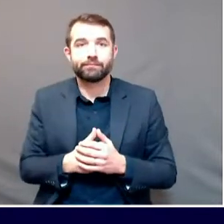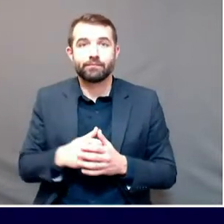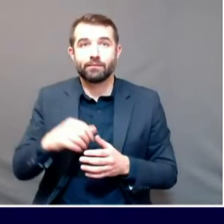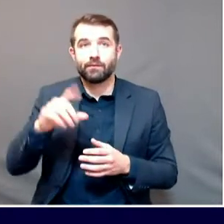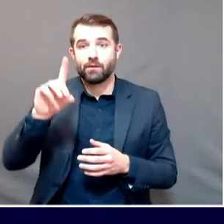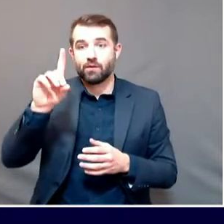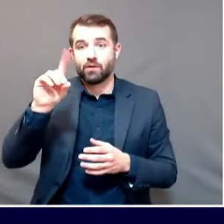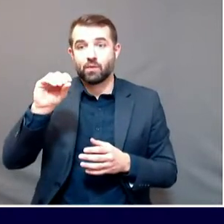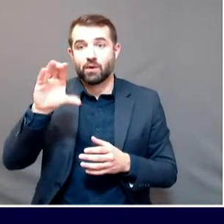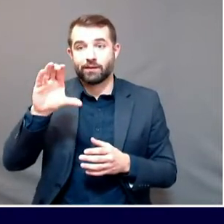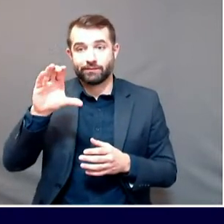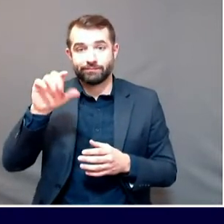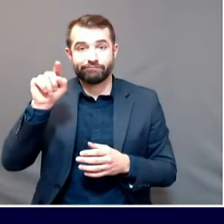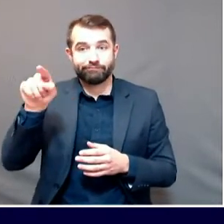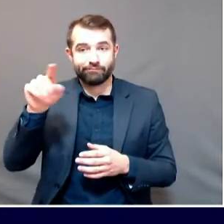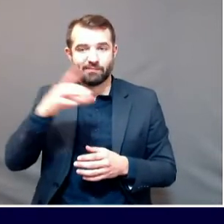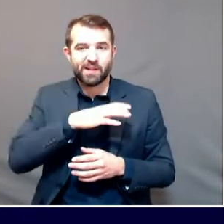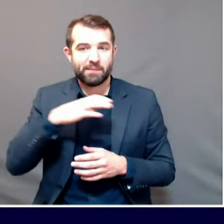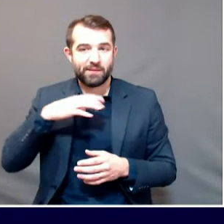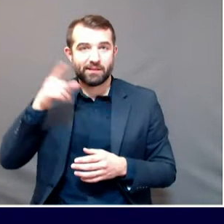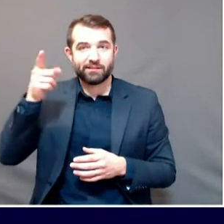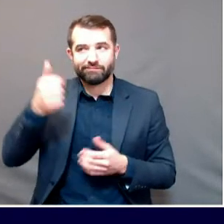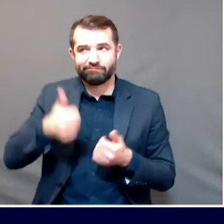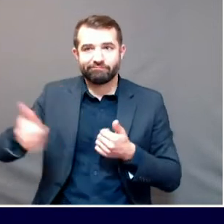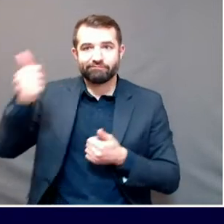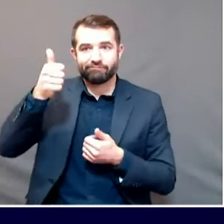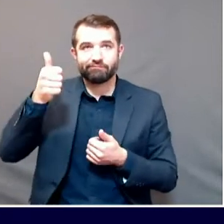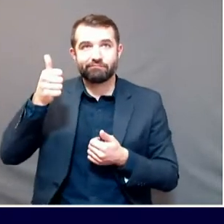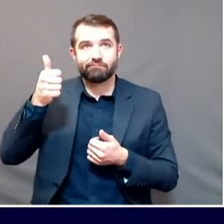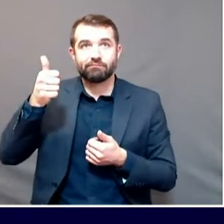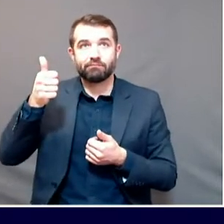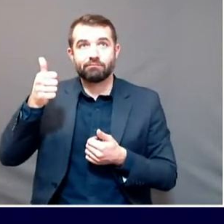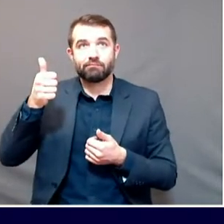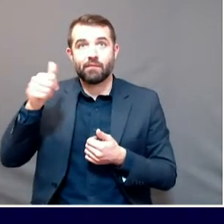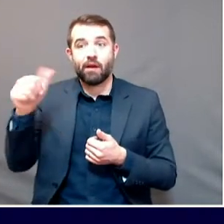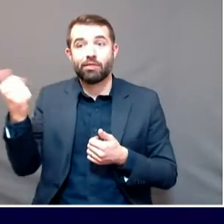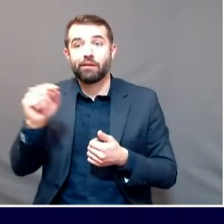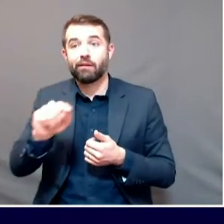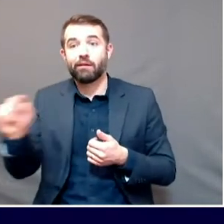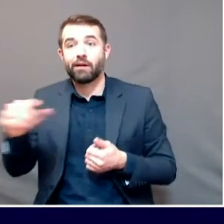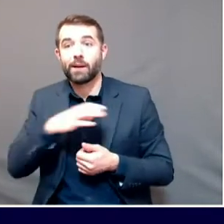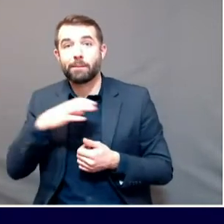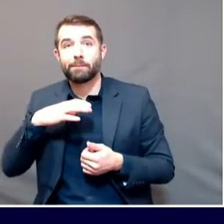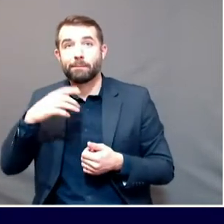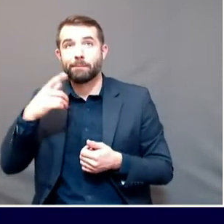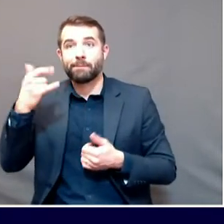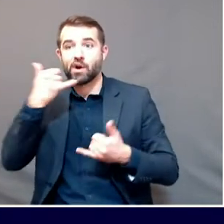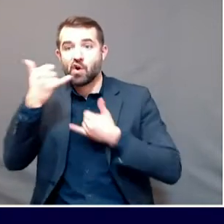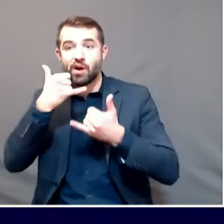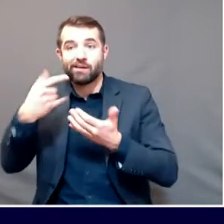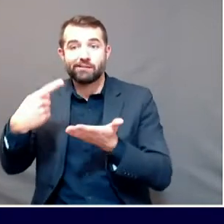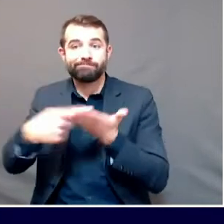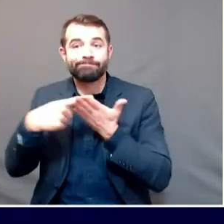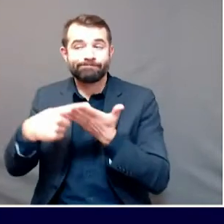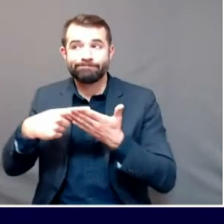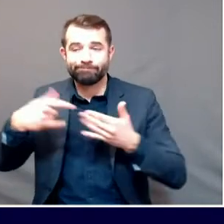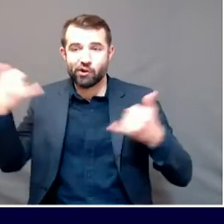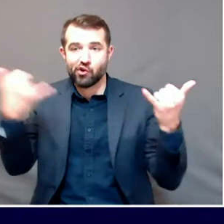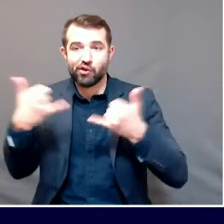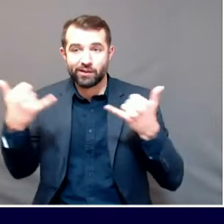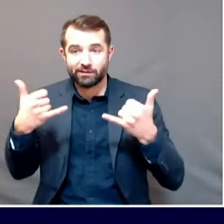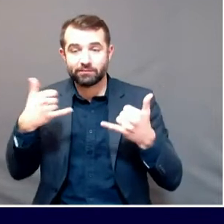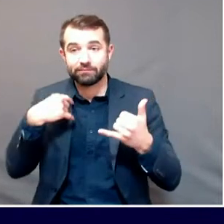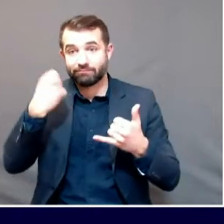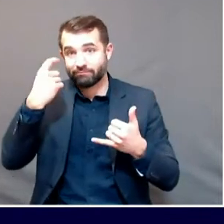the commissioners on that commission raised this view to me. I certainly understand where they're coming from. At this time, there hasn't been a final decision that's been